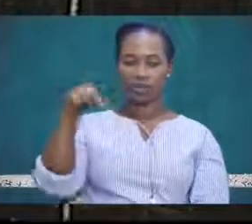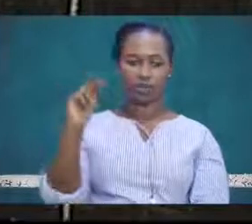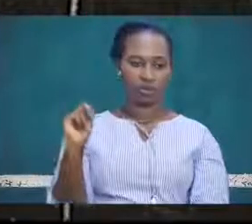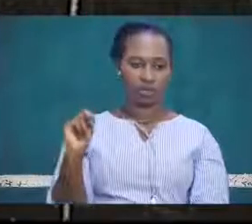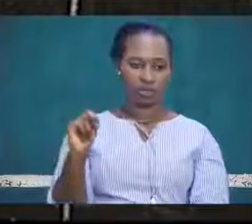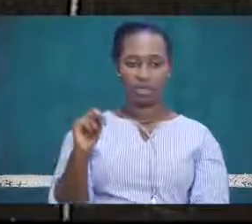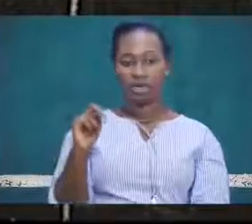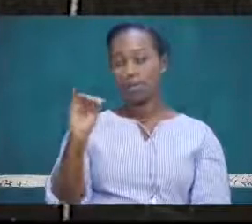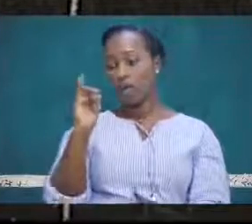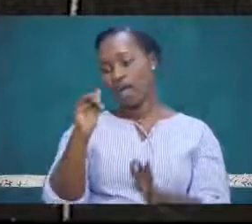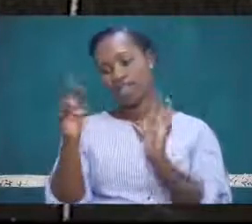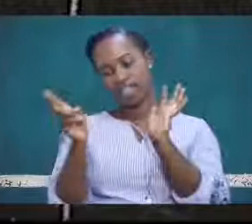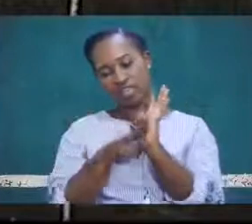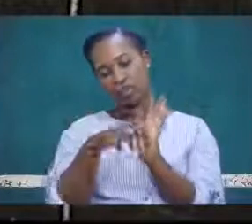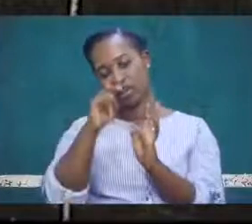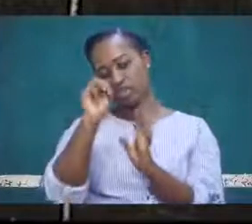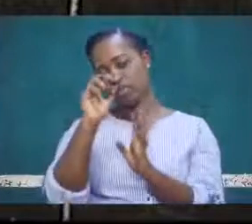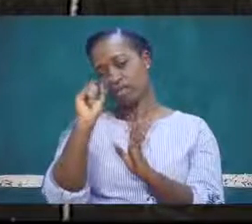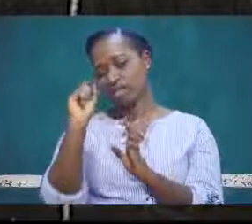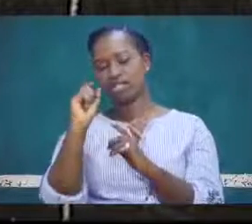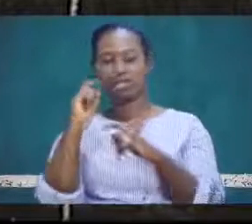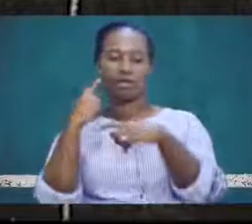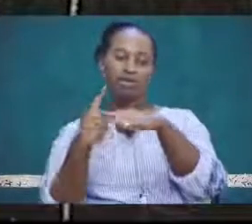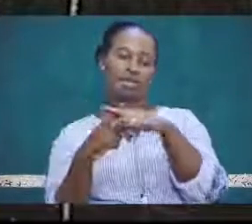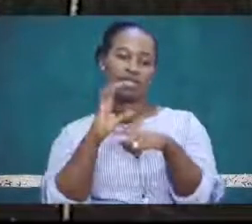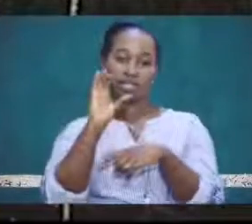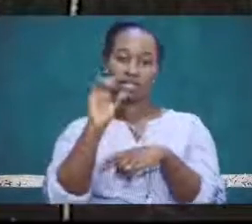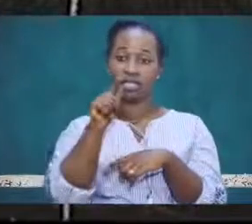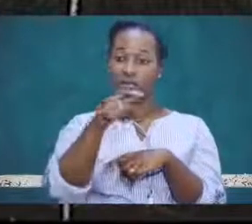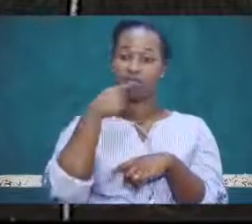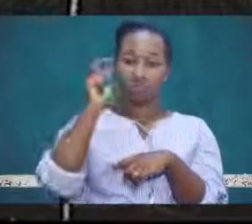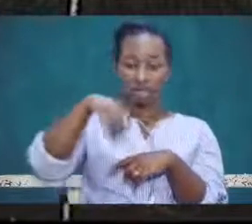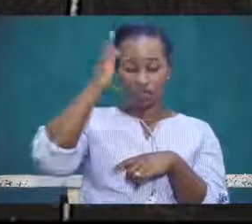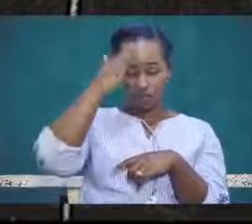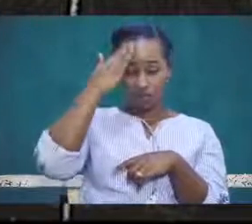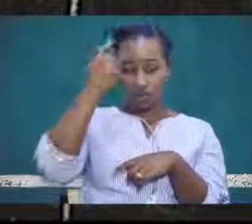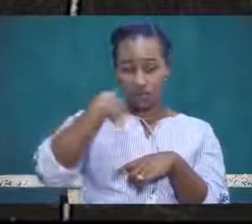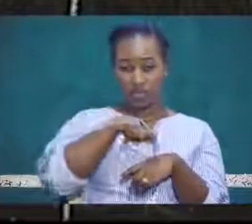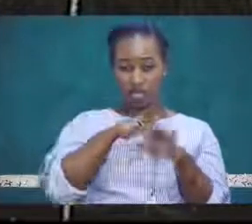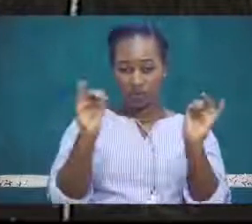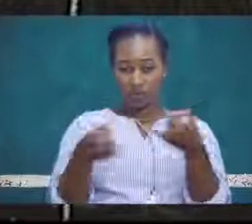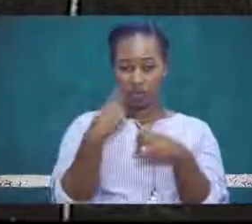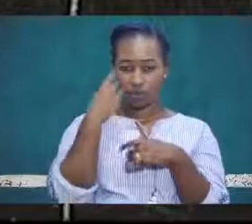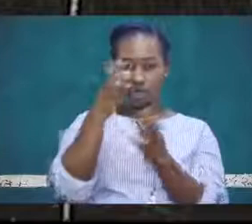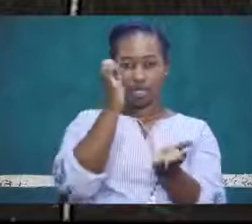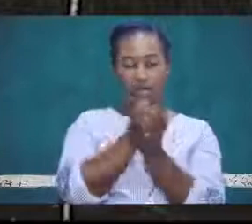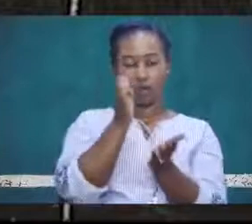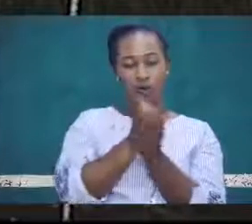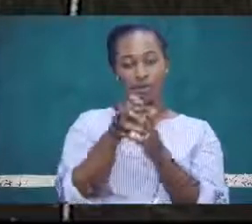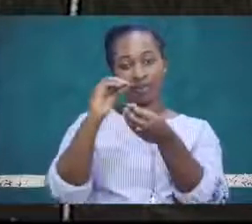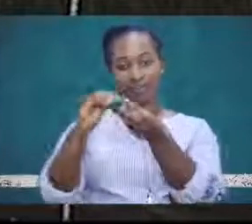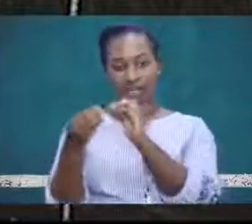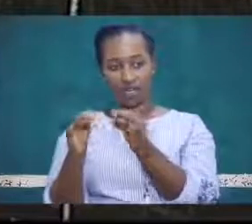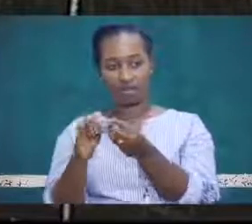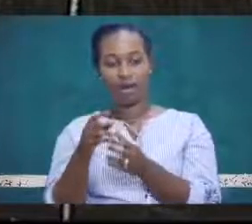c. So you must know, in this case, we are trying to look at the economic variables: